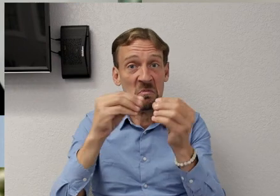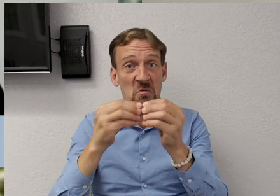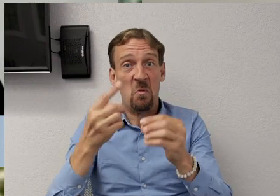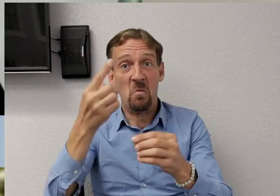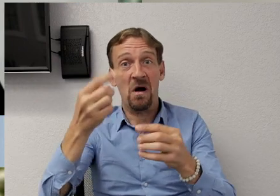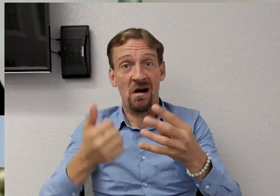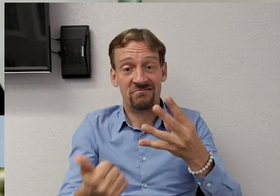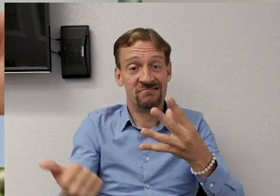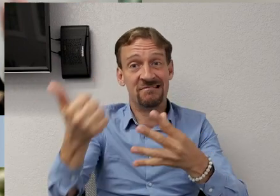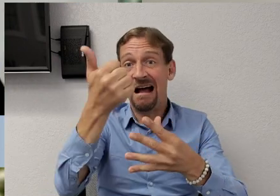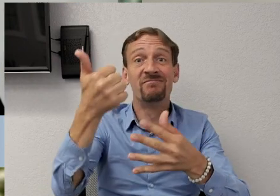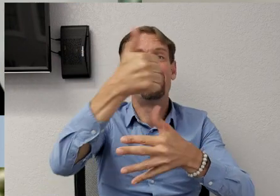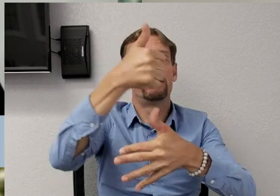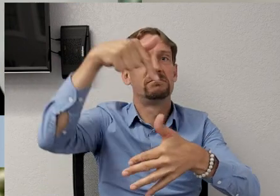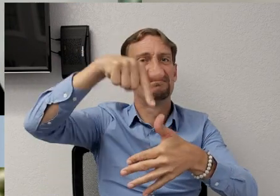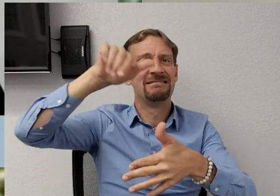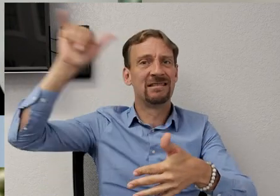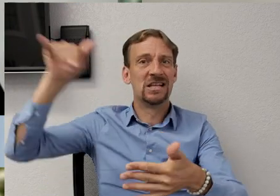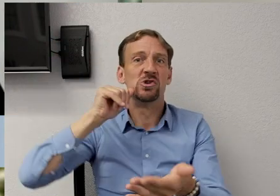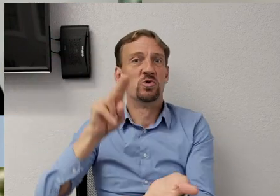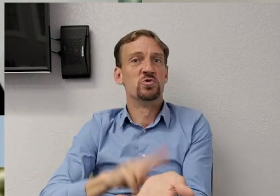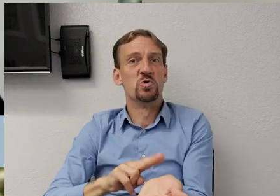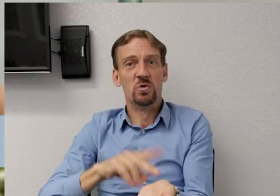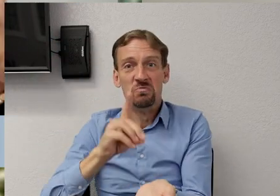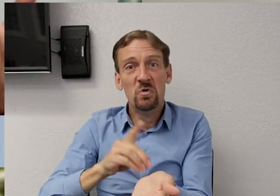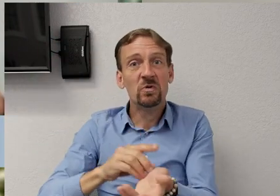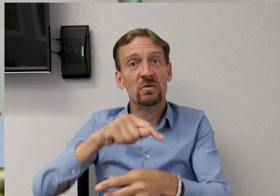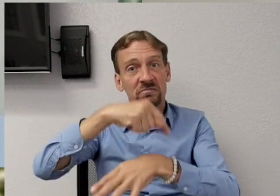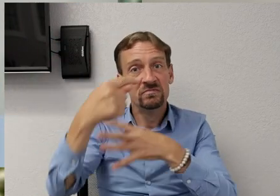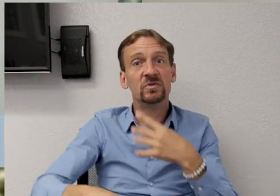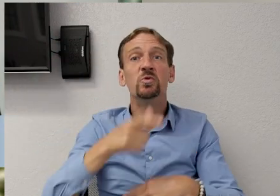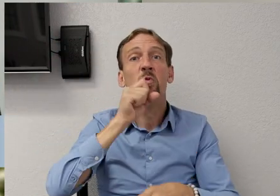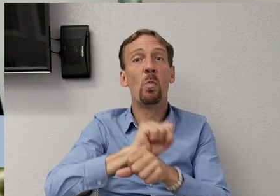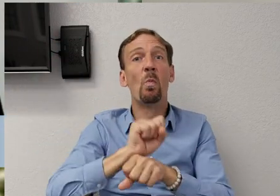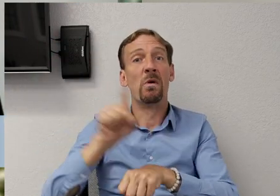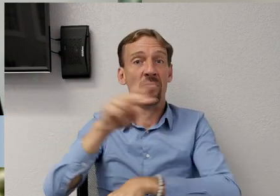sure that they're safe. So we are following the CDC guidelines yes. on masking.